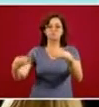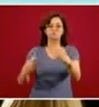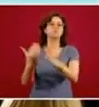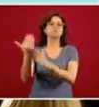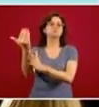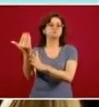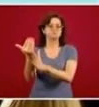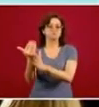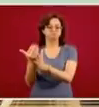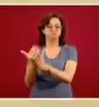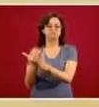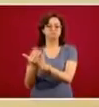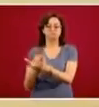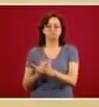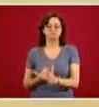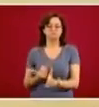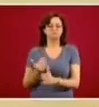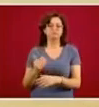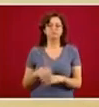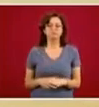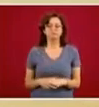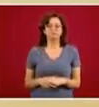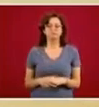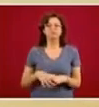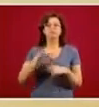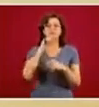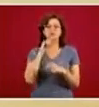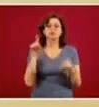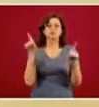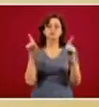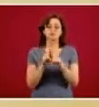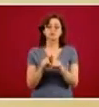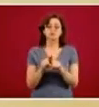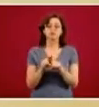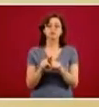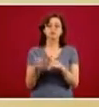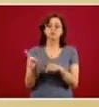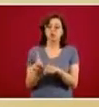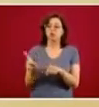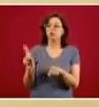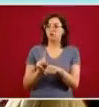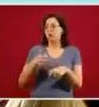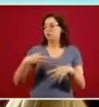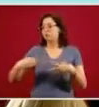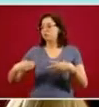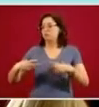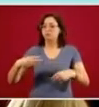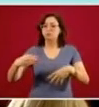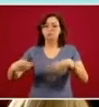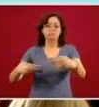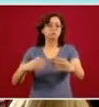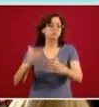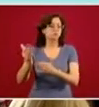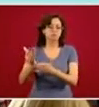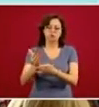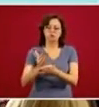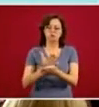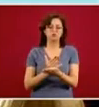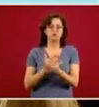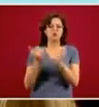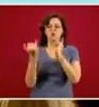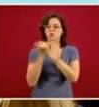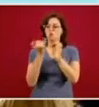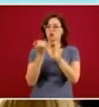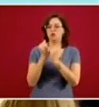are at the beginning of a de-acceleration process, with a daily